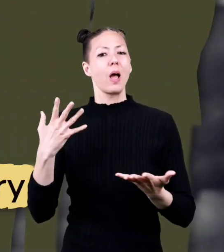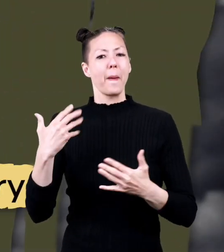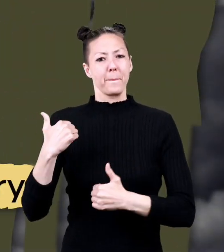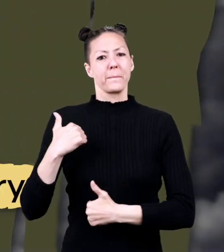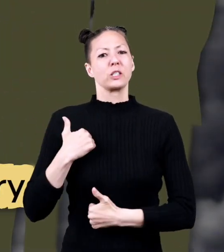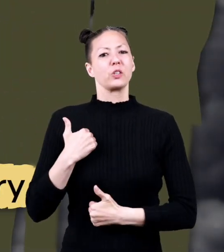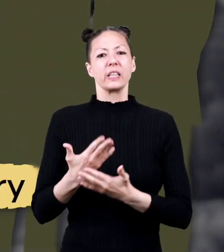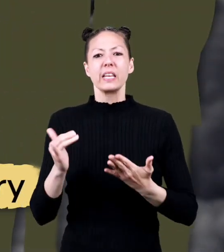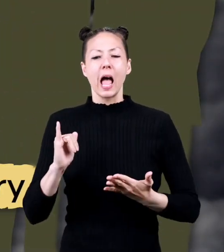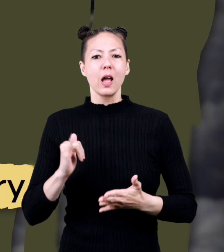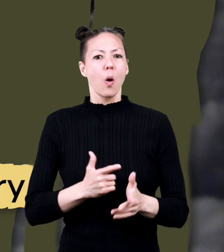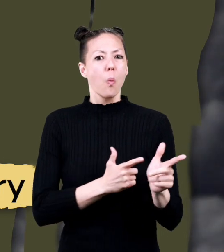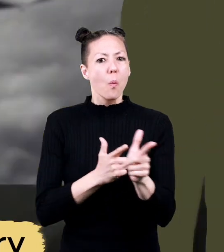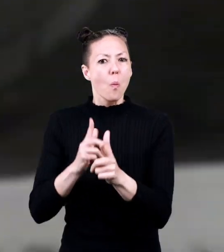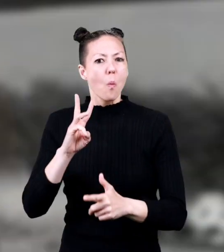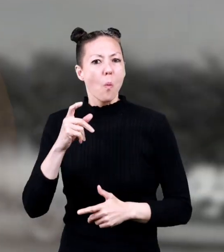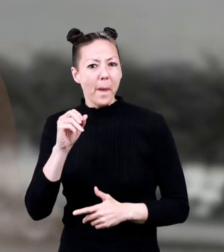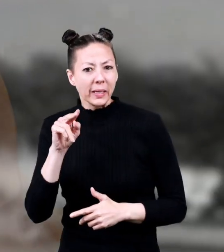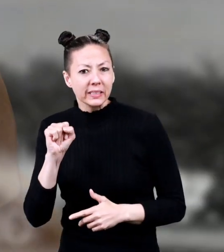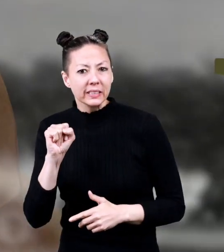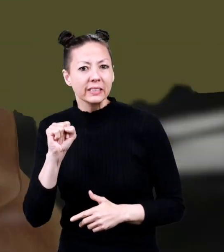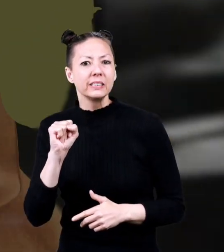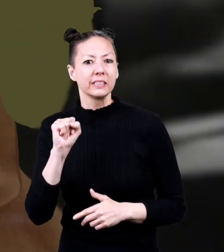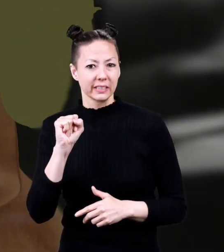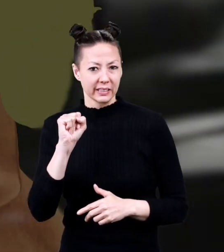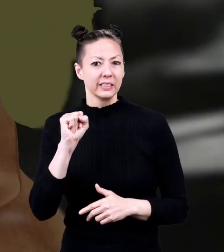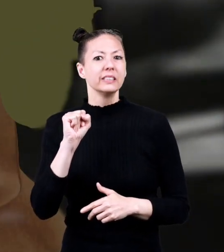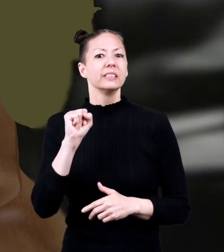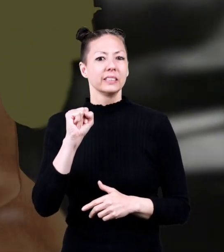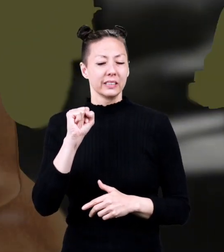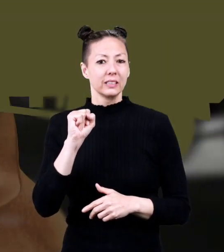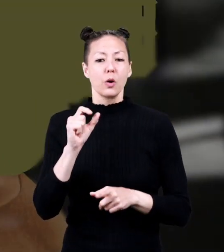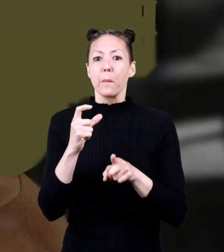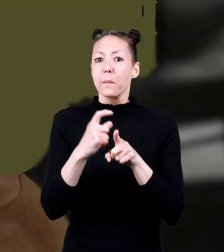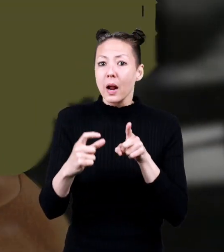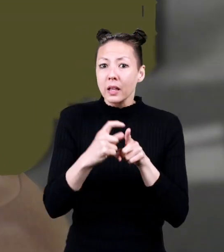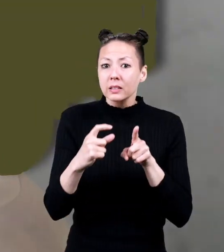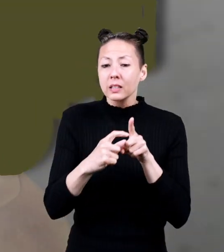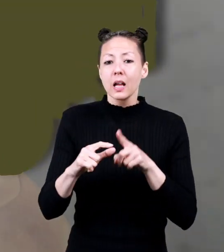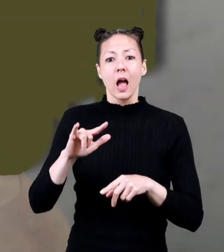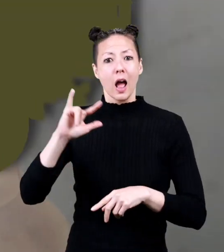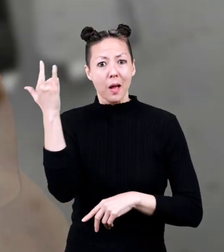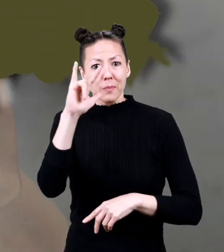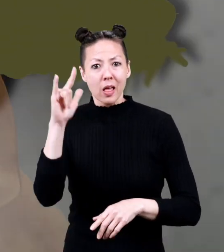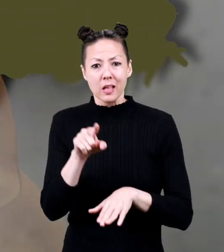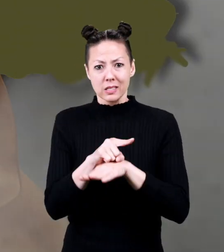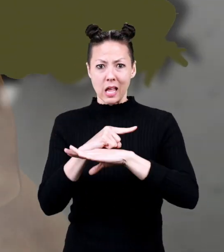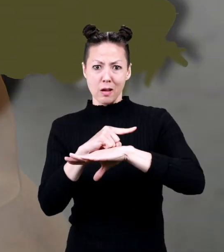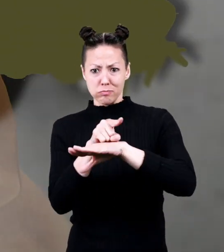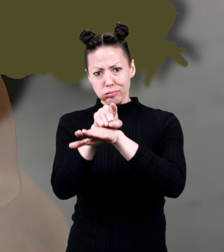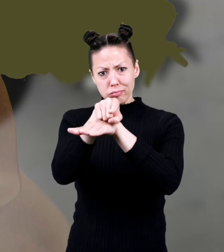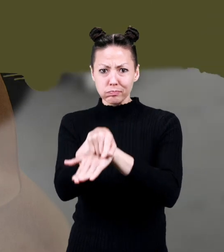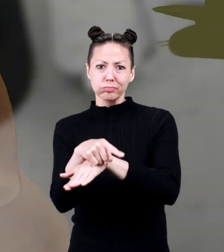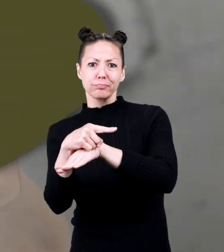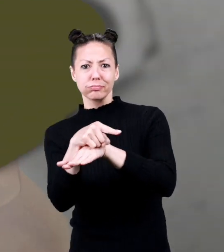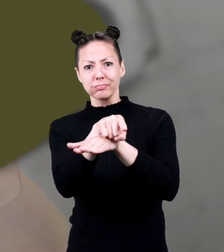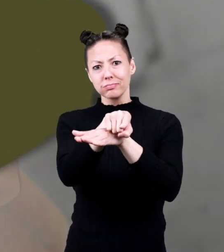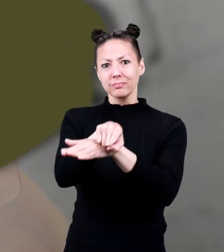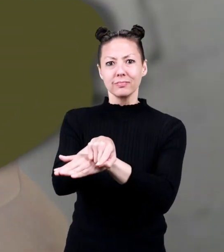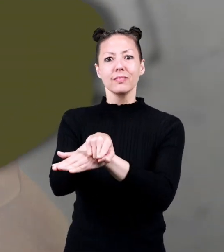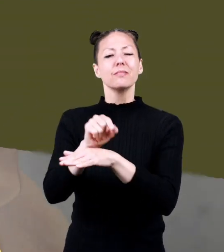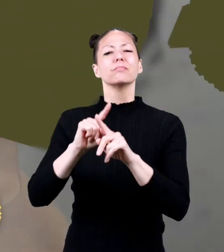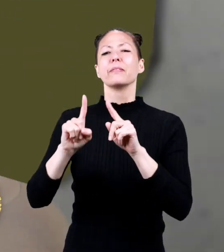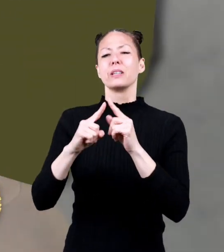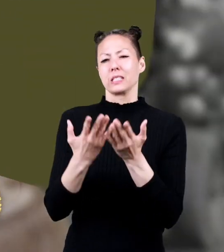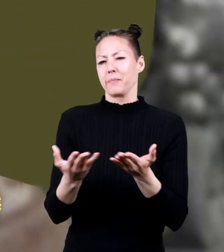needed for the military. Things like weapons, ammunition, airplanes,